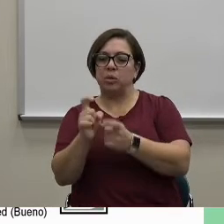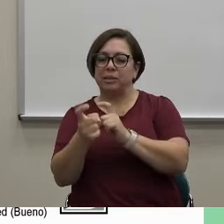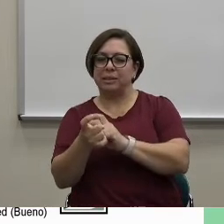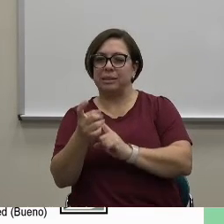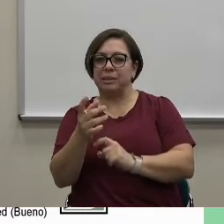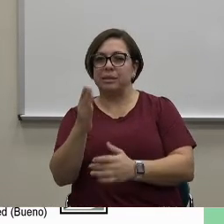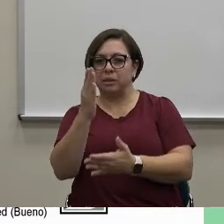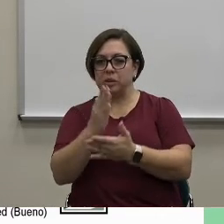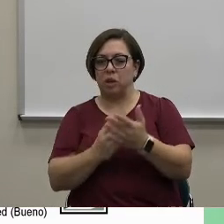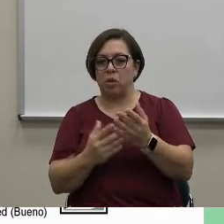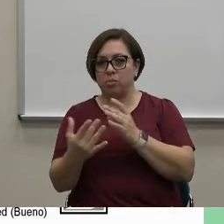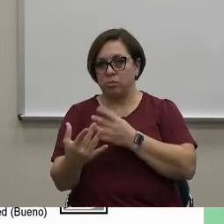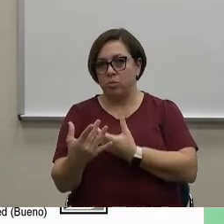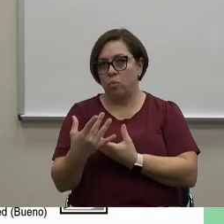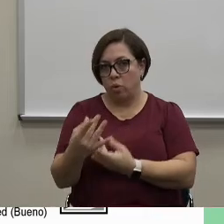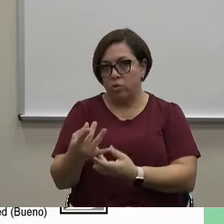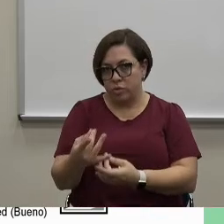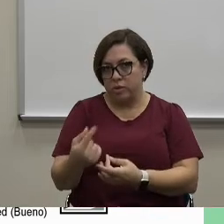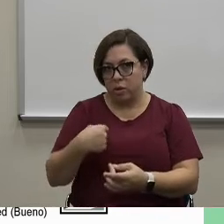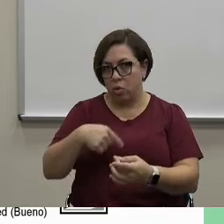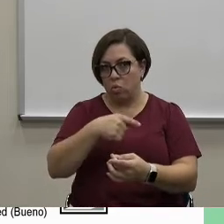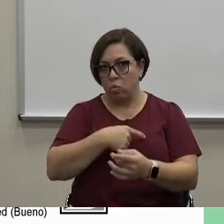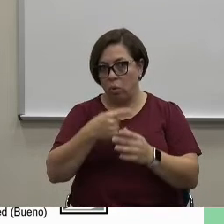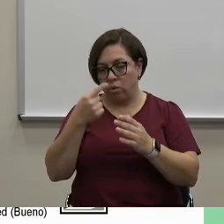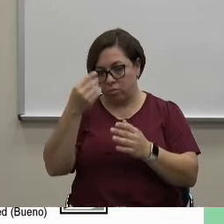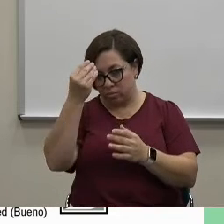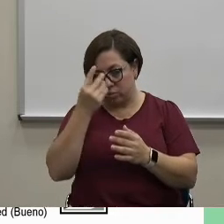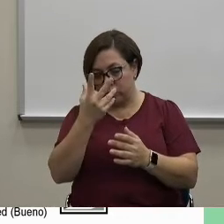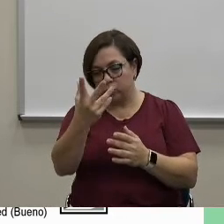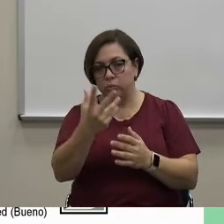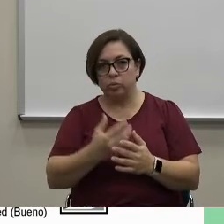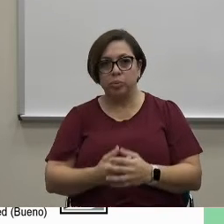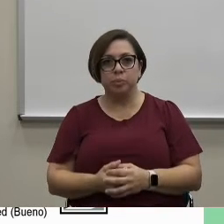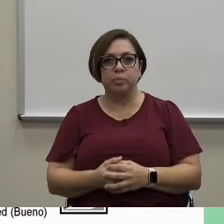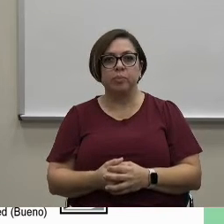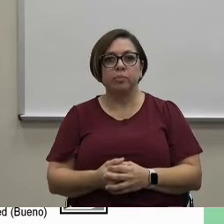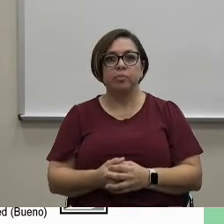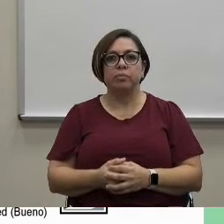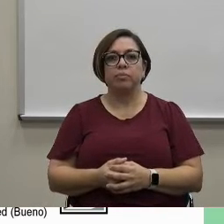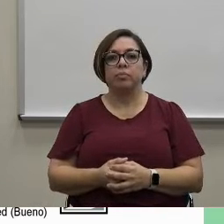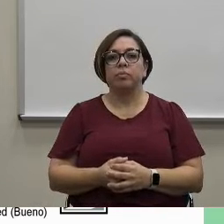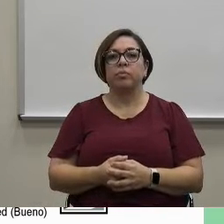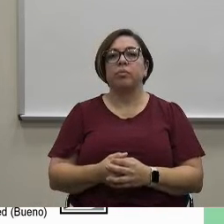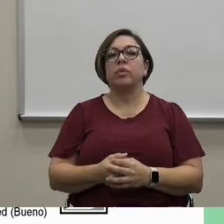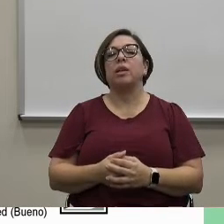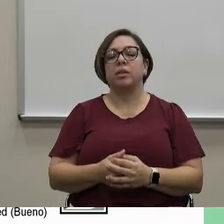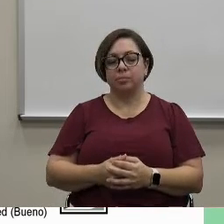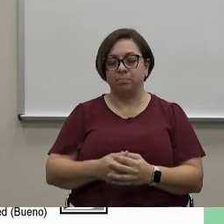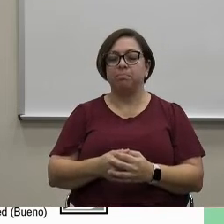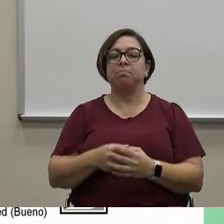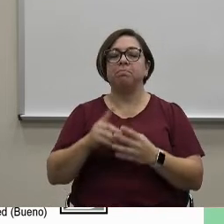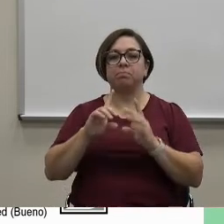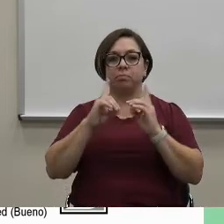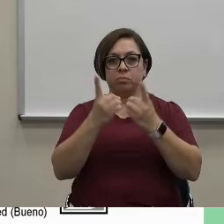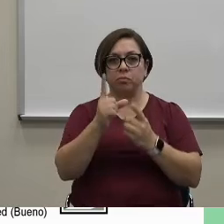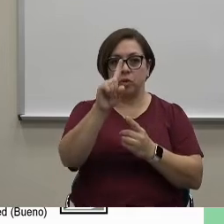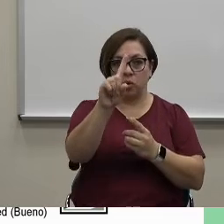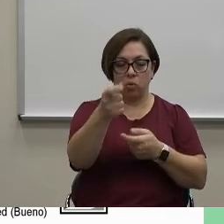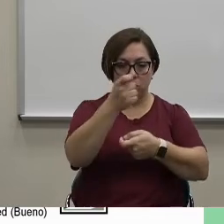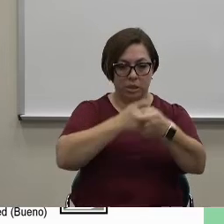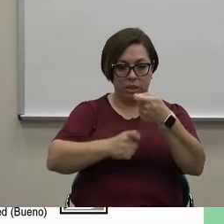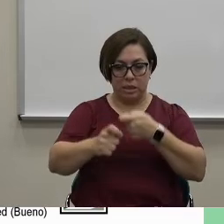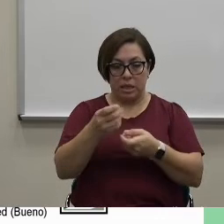interesting and worth pointing out. So here, once again, our District 1 trades a little bit of territory with